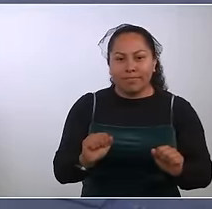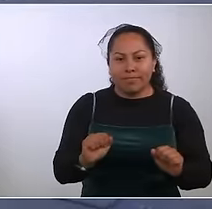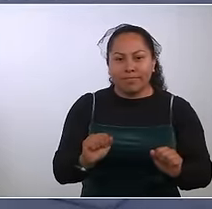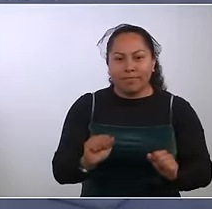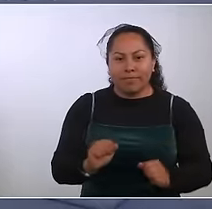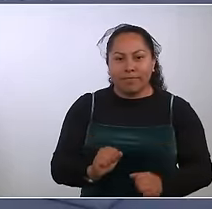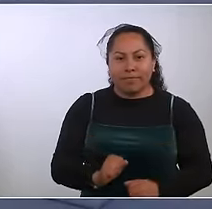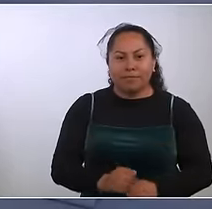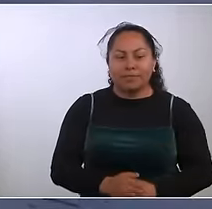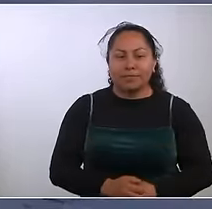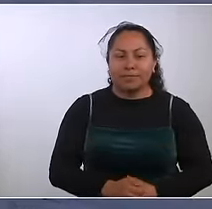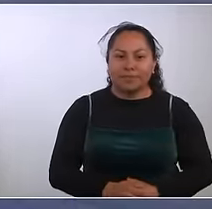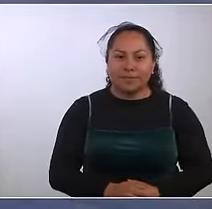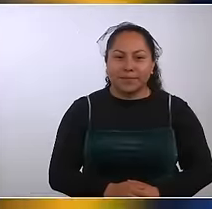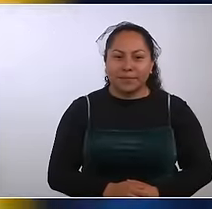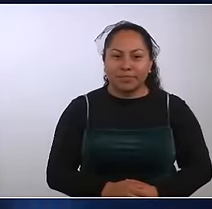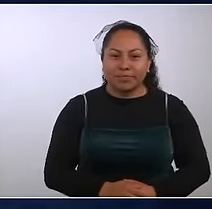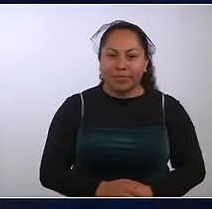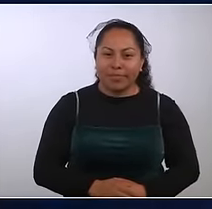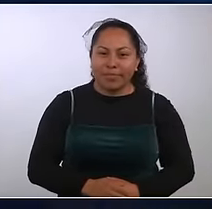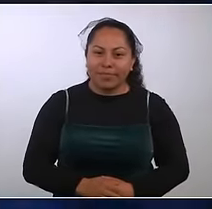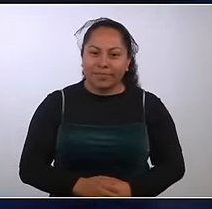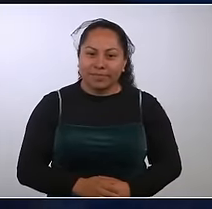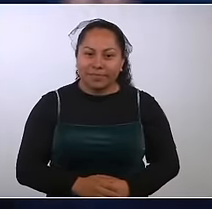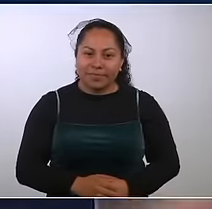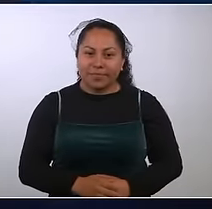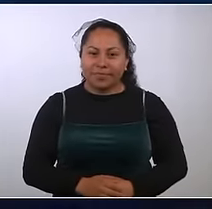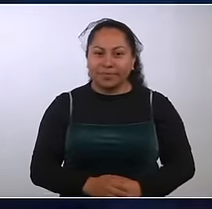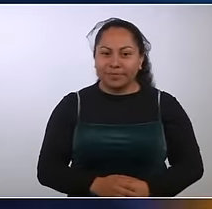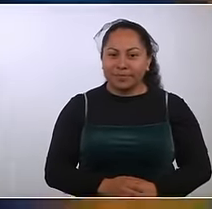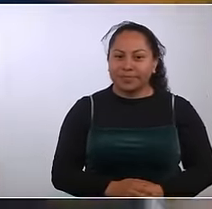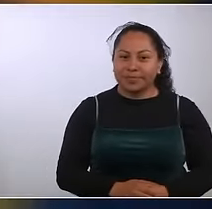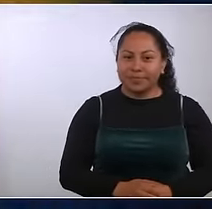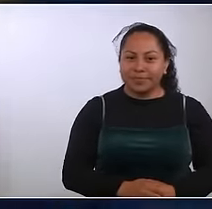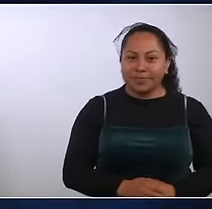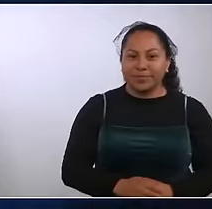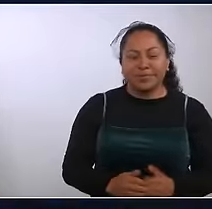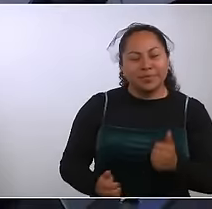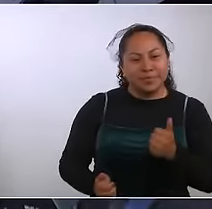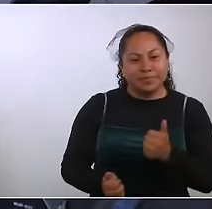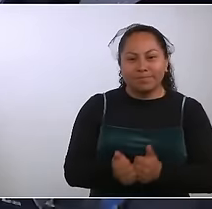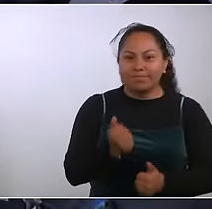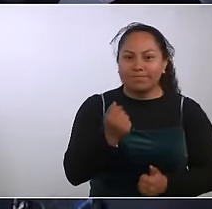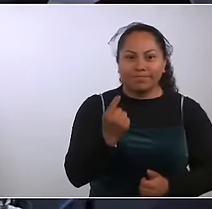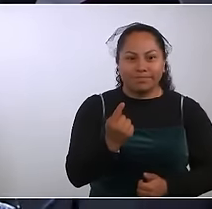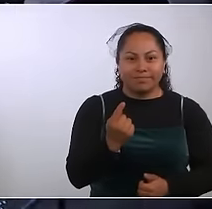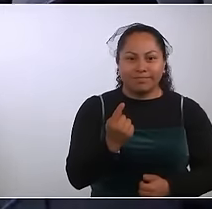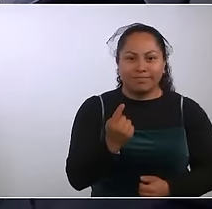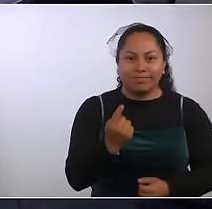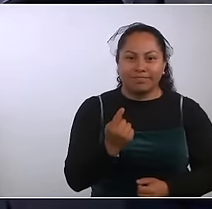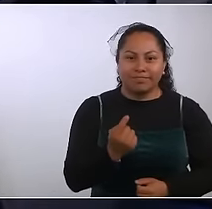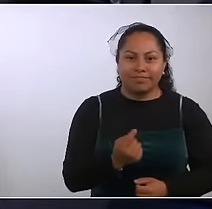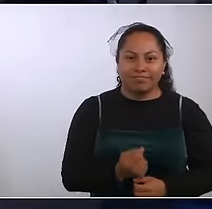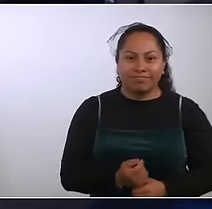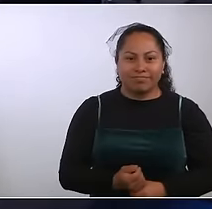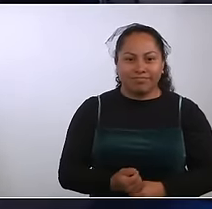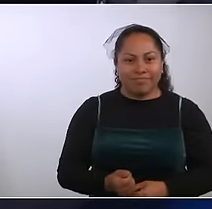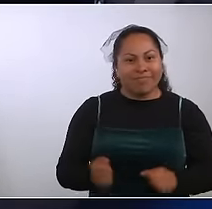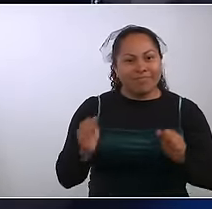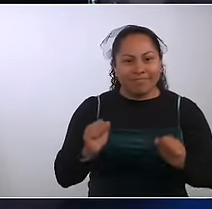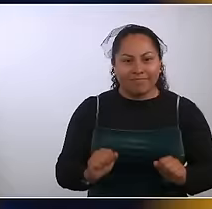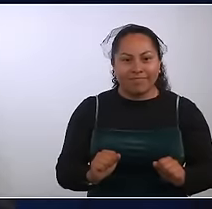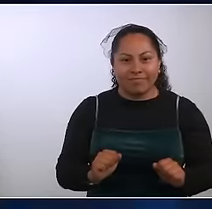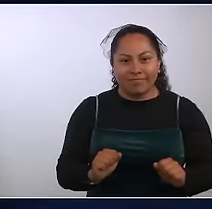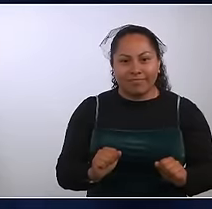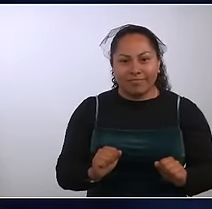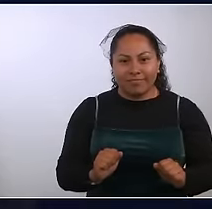un minuto. Let's en esta take hora. 1 minute right now. Desde abajo hasta arriba. From the bottom to desde the top. Norte hasta el sur. From the north to the